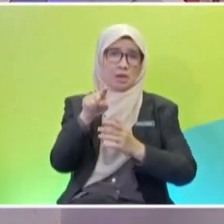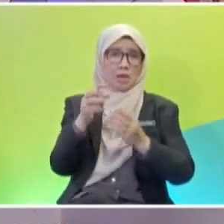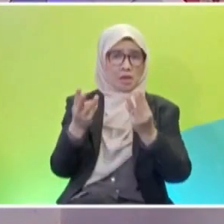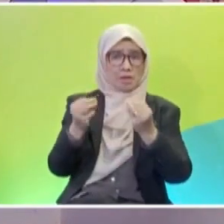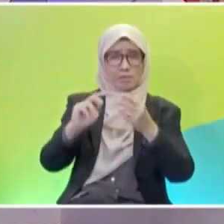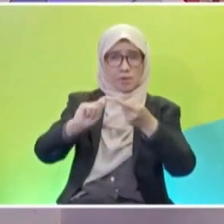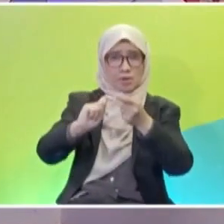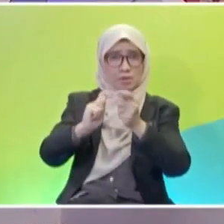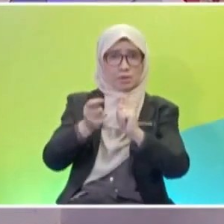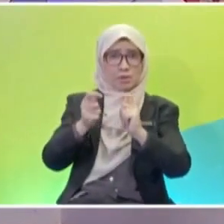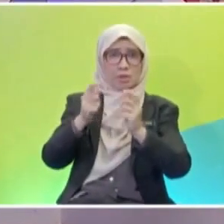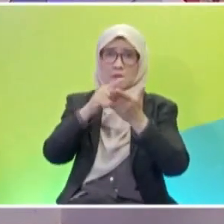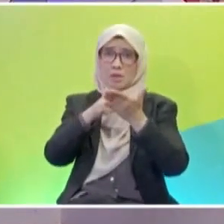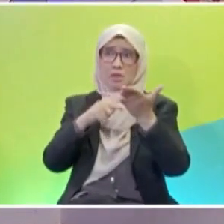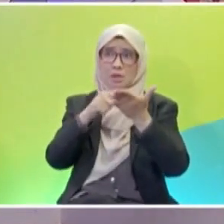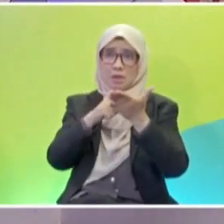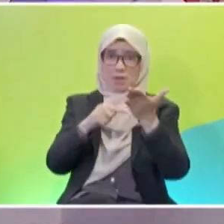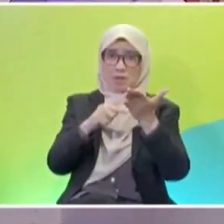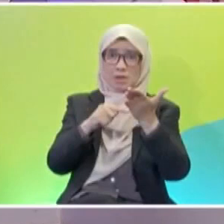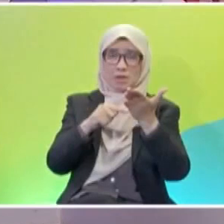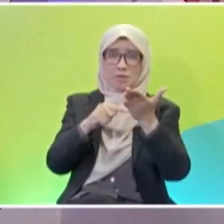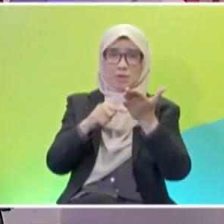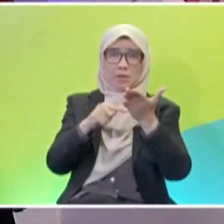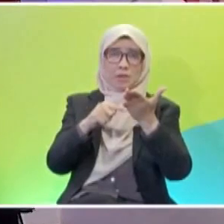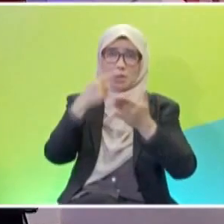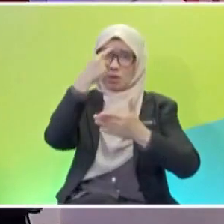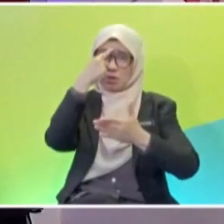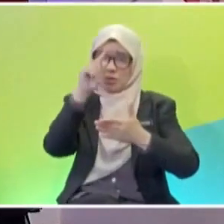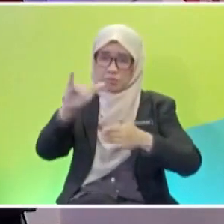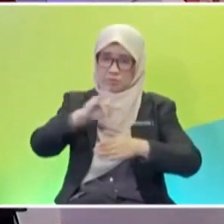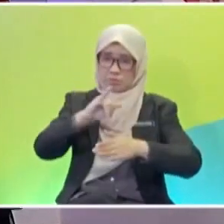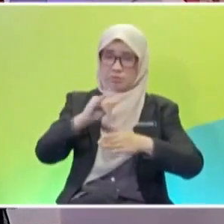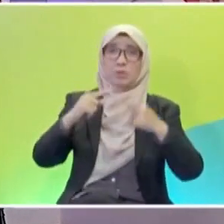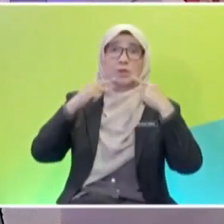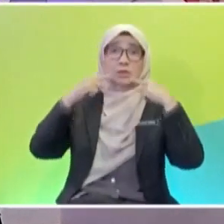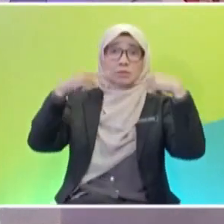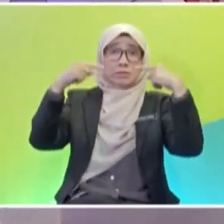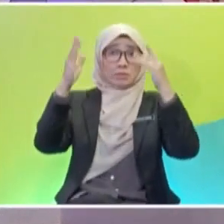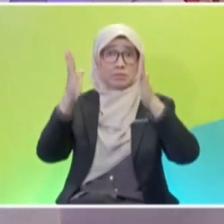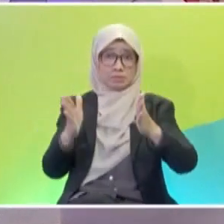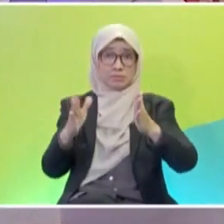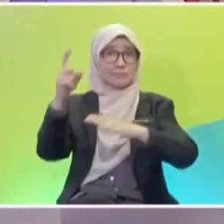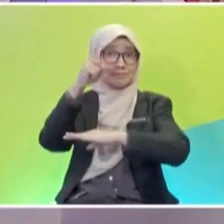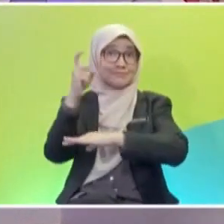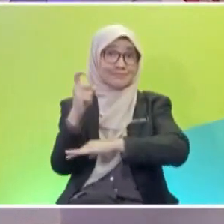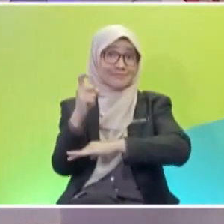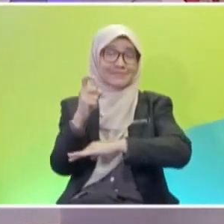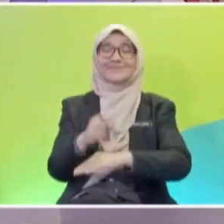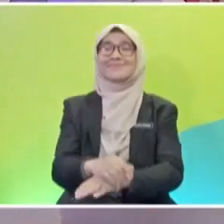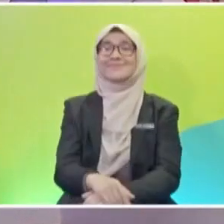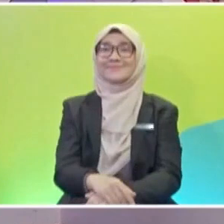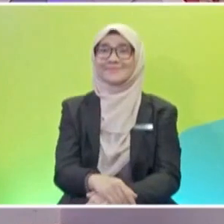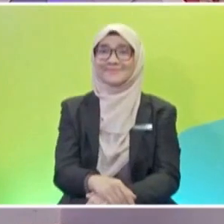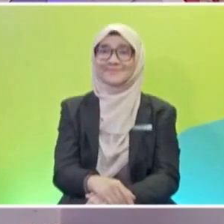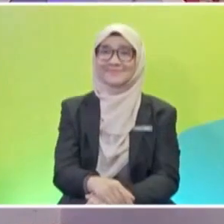those are the two questions that I want you guys to think about. Okay, and I'm going to see if anyone is brave enough to be the